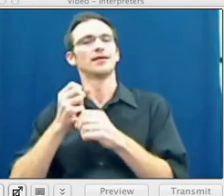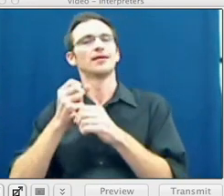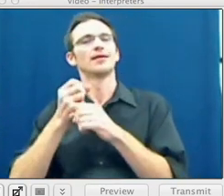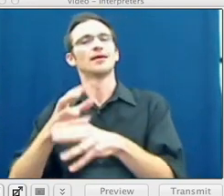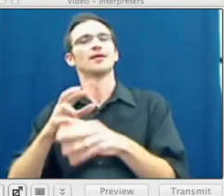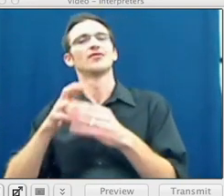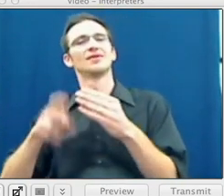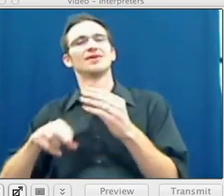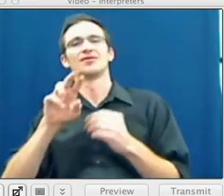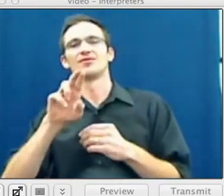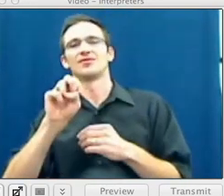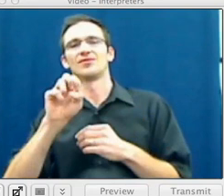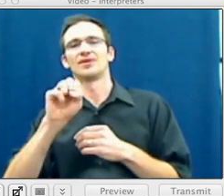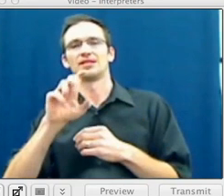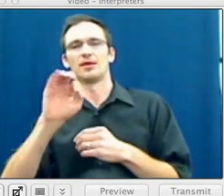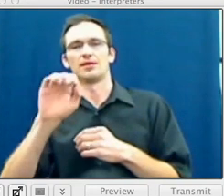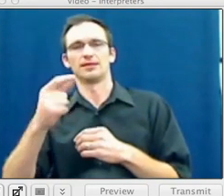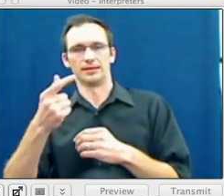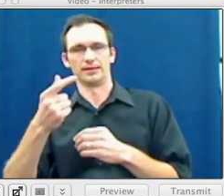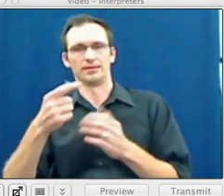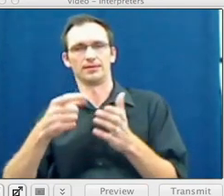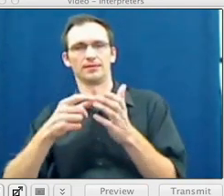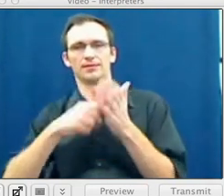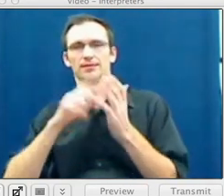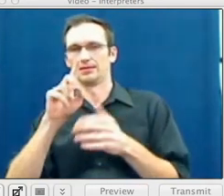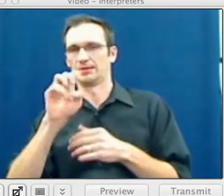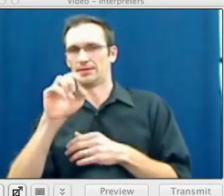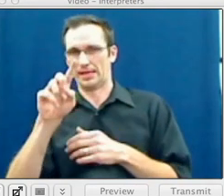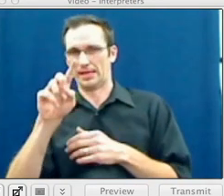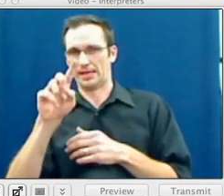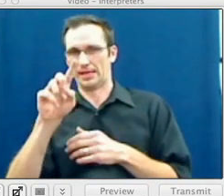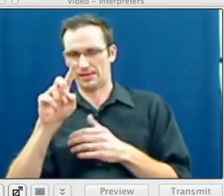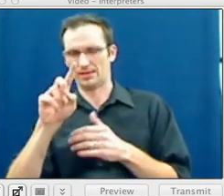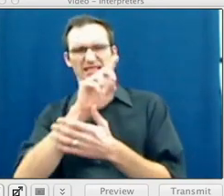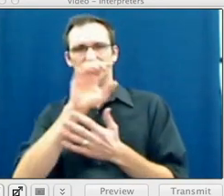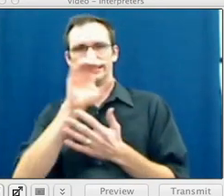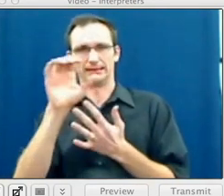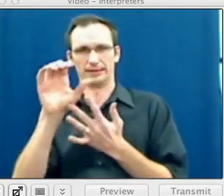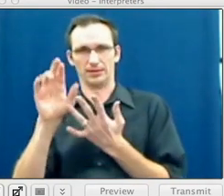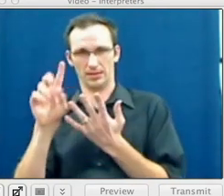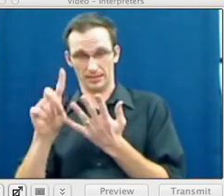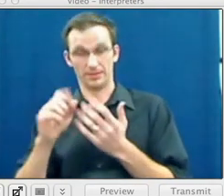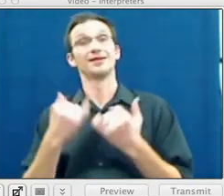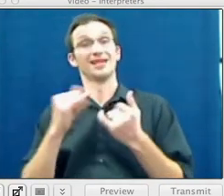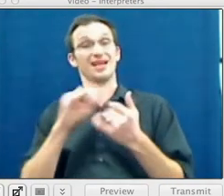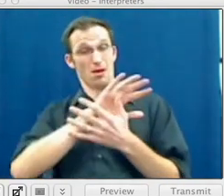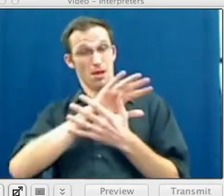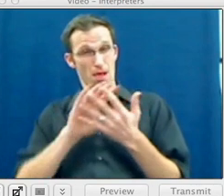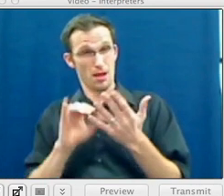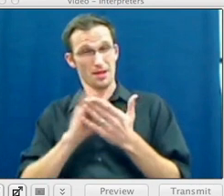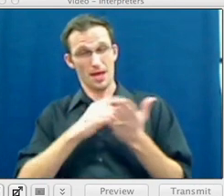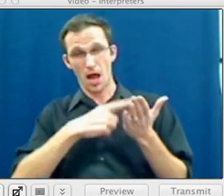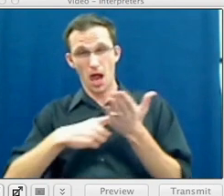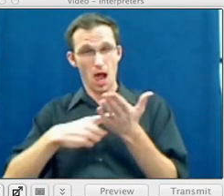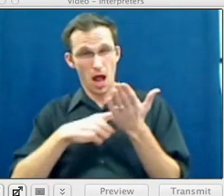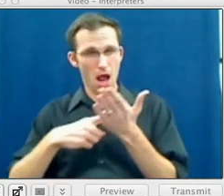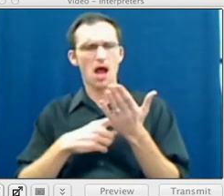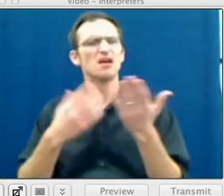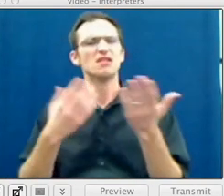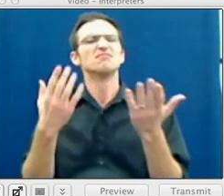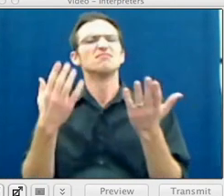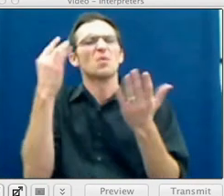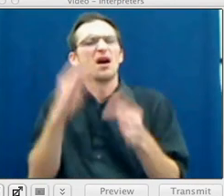So now we move into the topic of, so what? Why do we